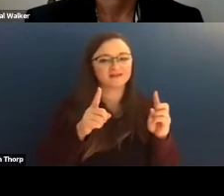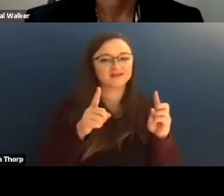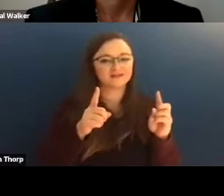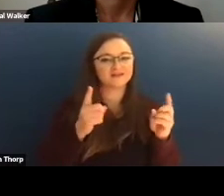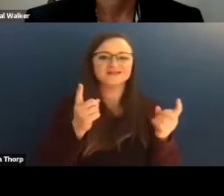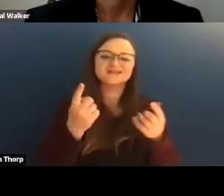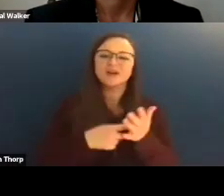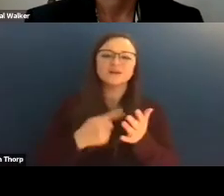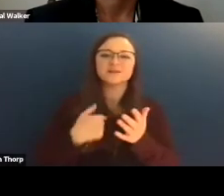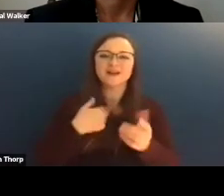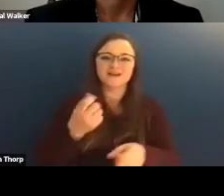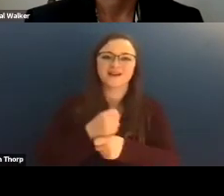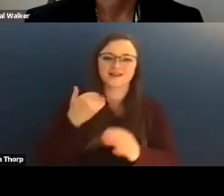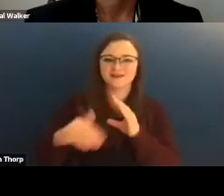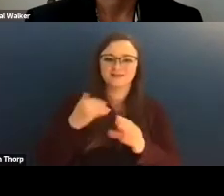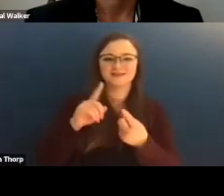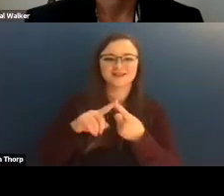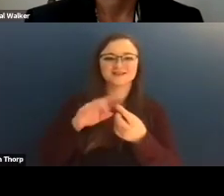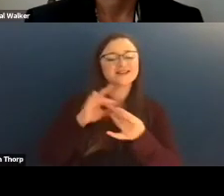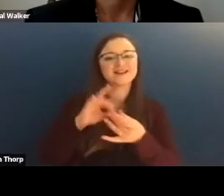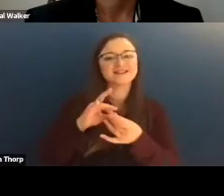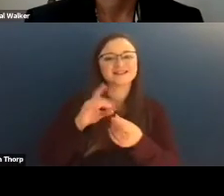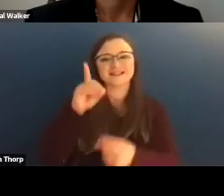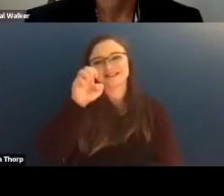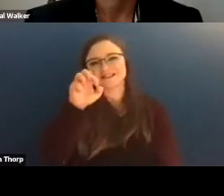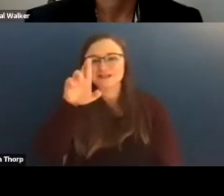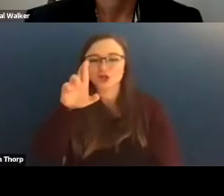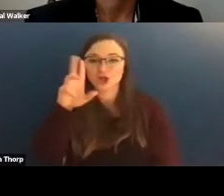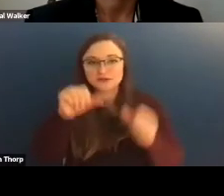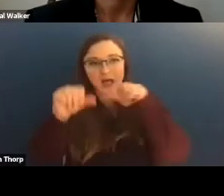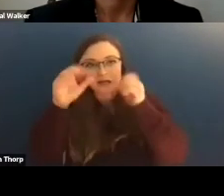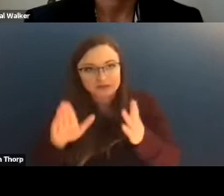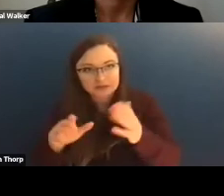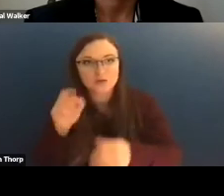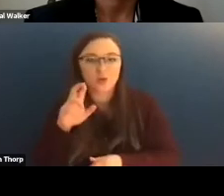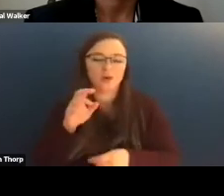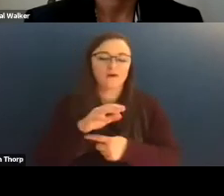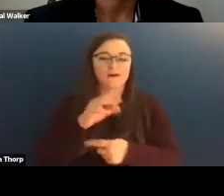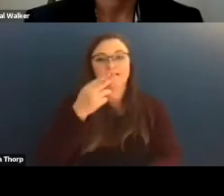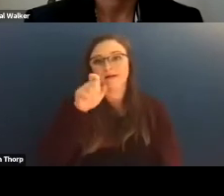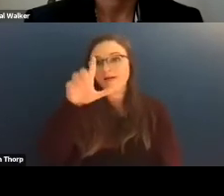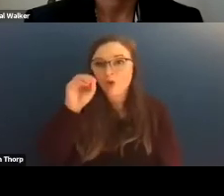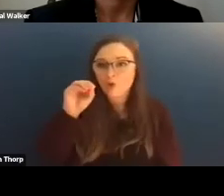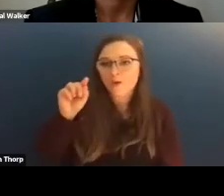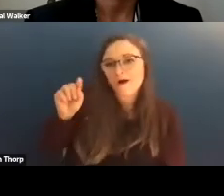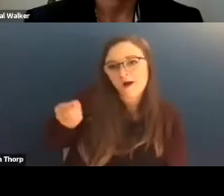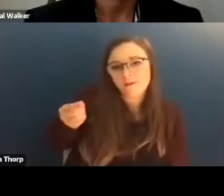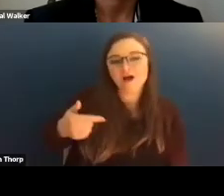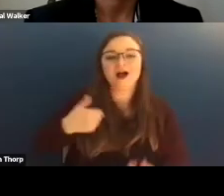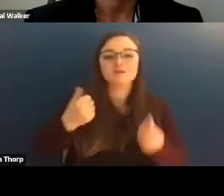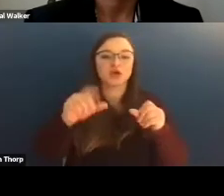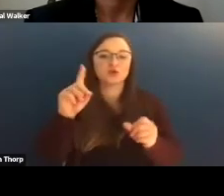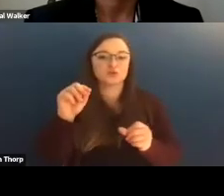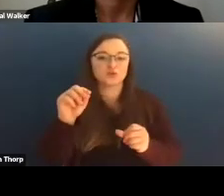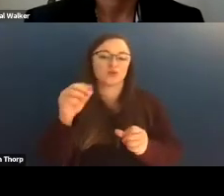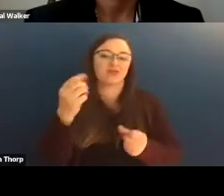emails, dear scientist, or hello, comma. And then like, here's what I'm trying to do. Do you have space? And it's